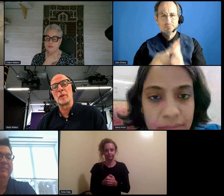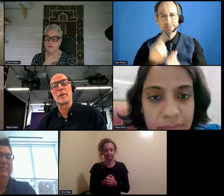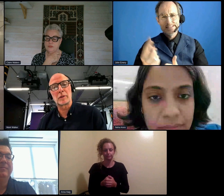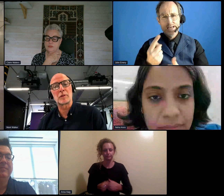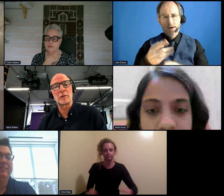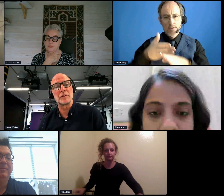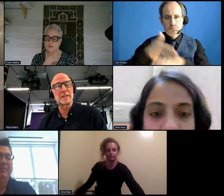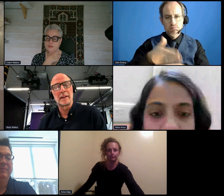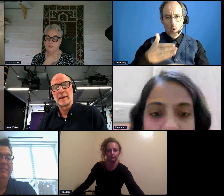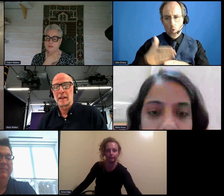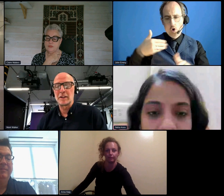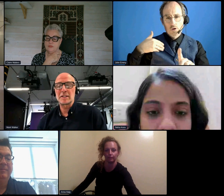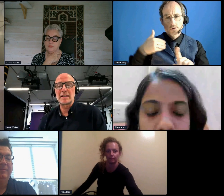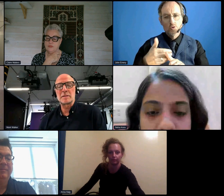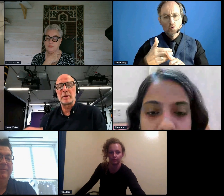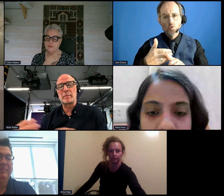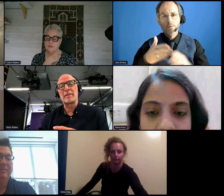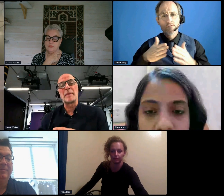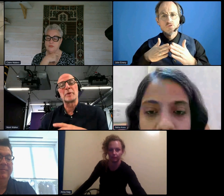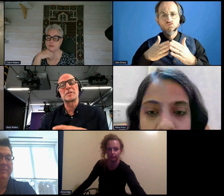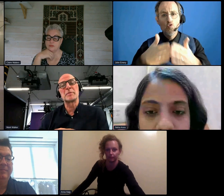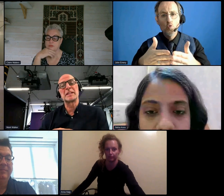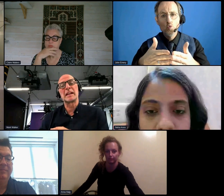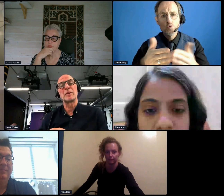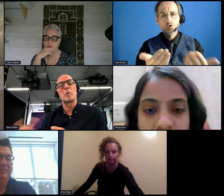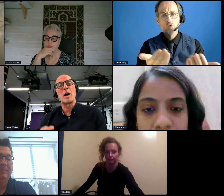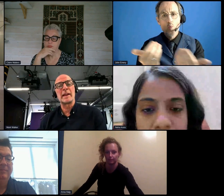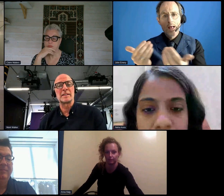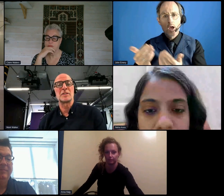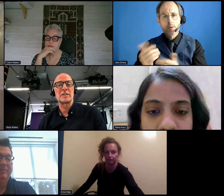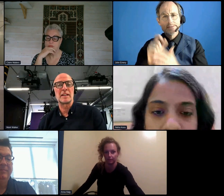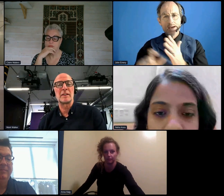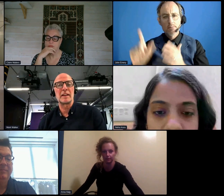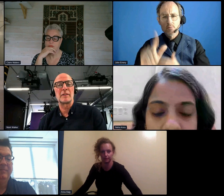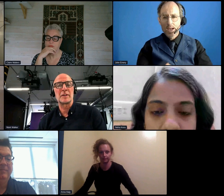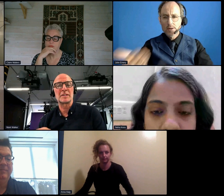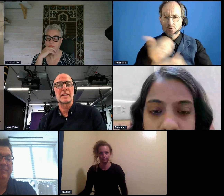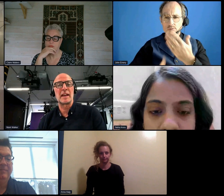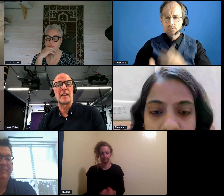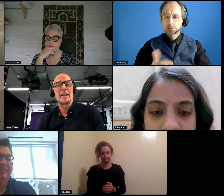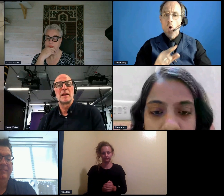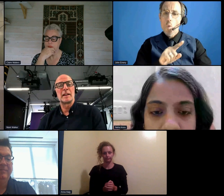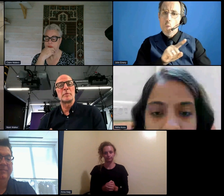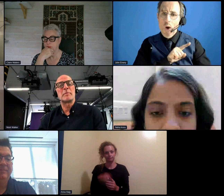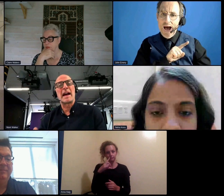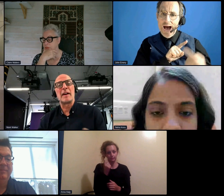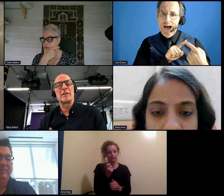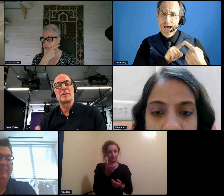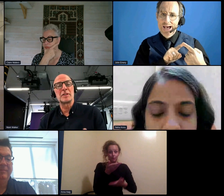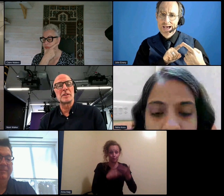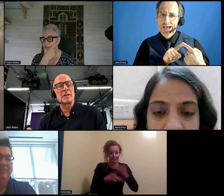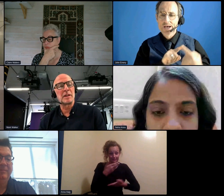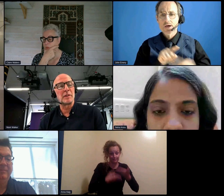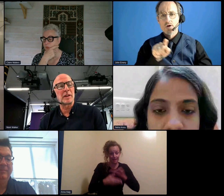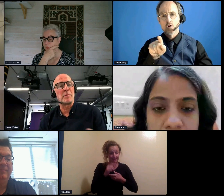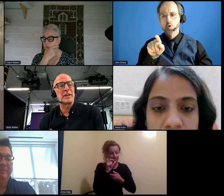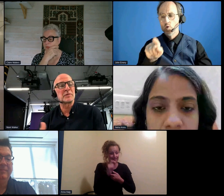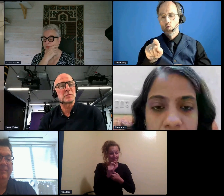plays a part, whether it's transport or accommodation, or as an experience provider in the hospitality